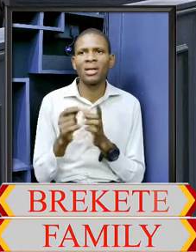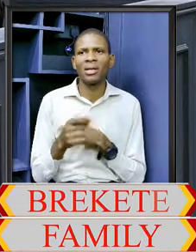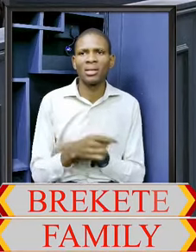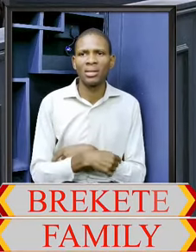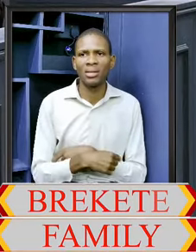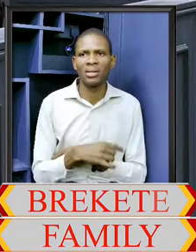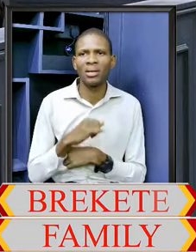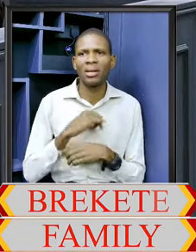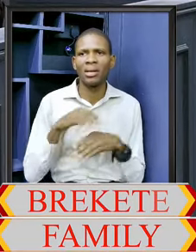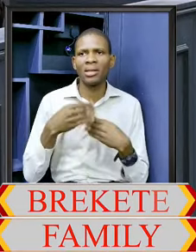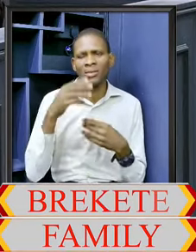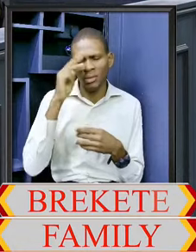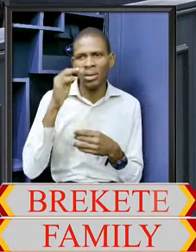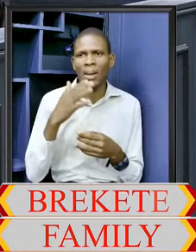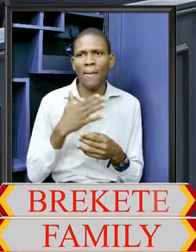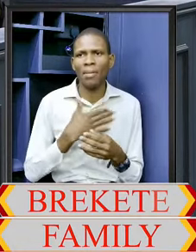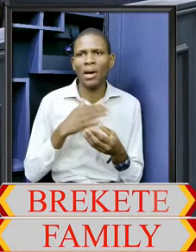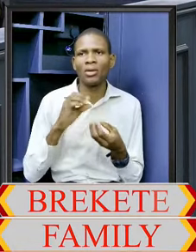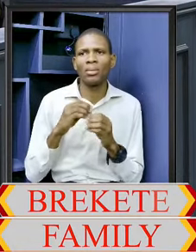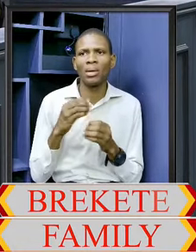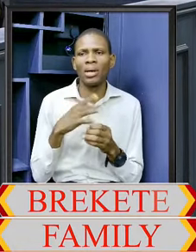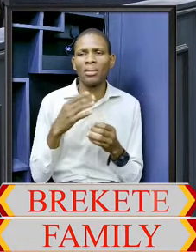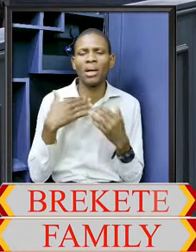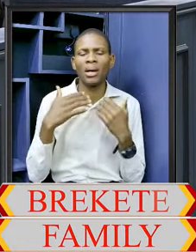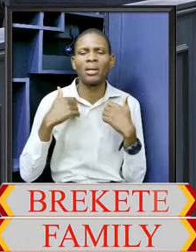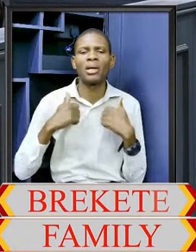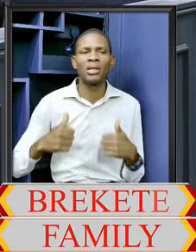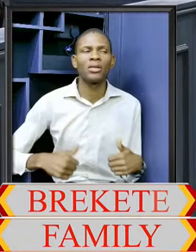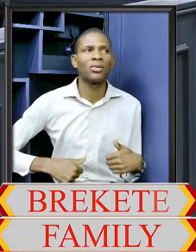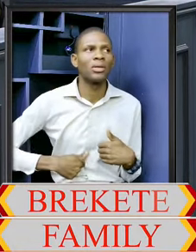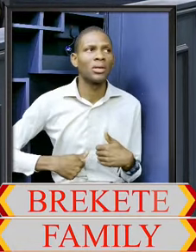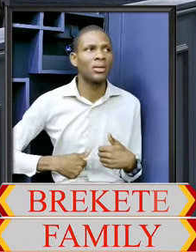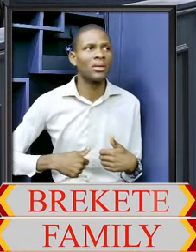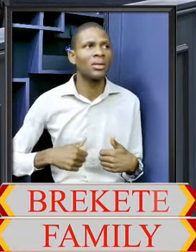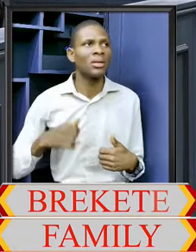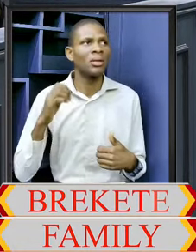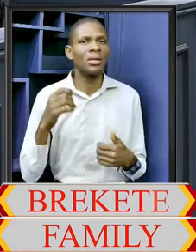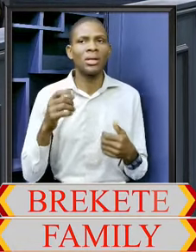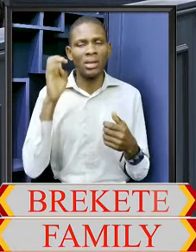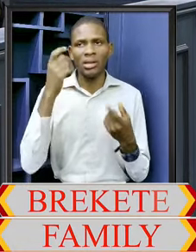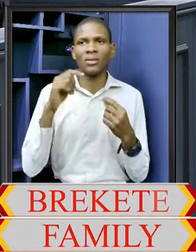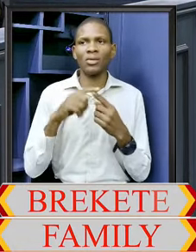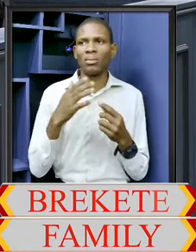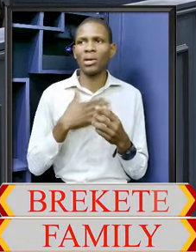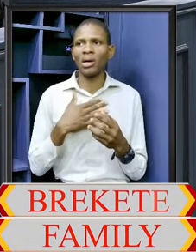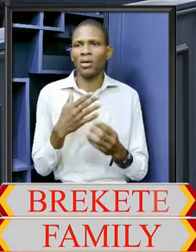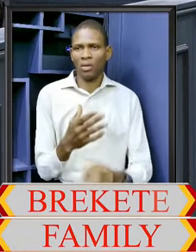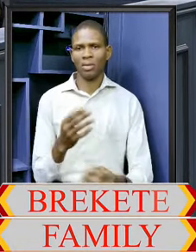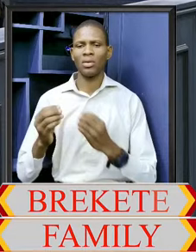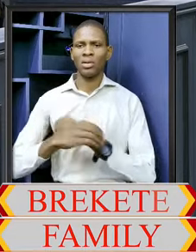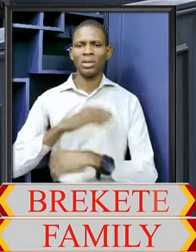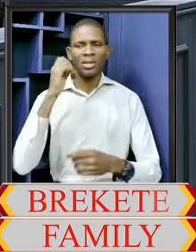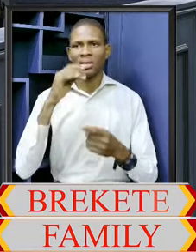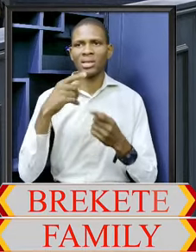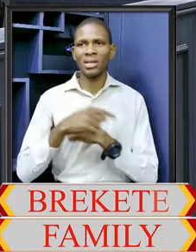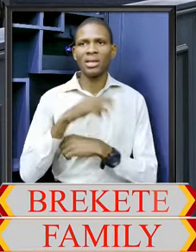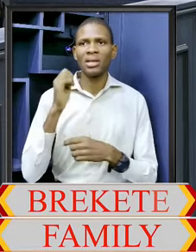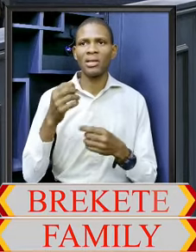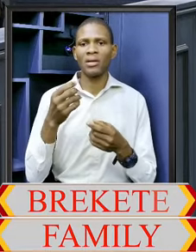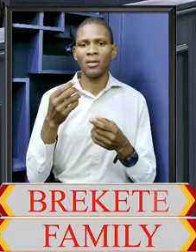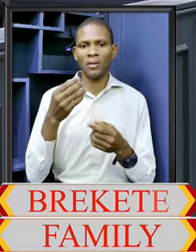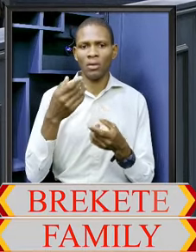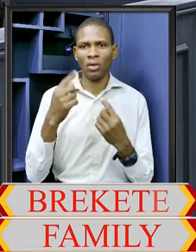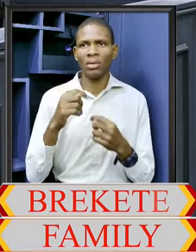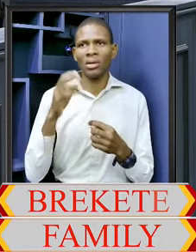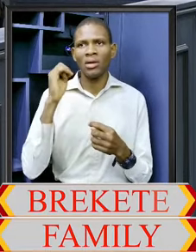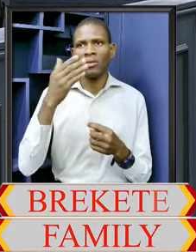than ginger. I give him my number and my address. He came to my office. He said the day where he come, he forgot to